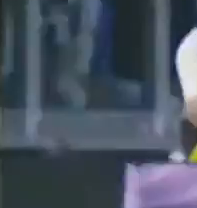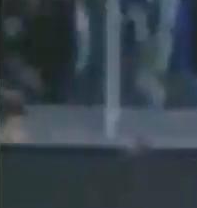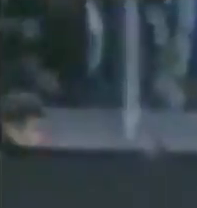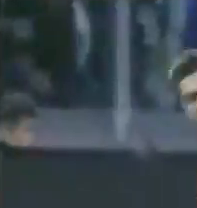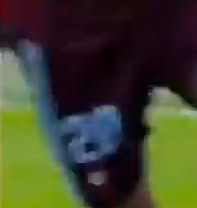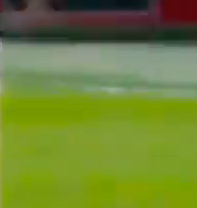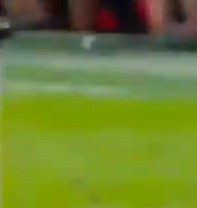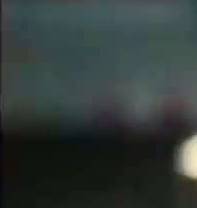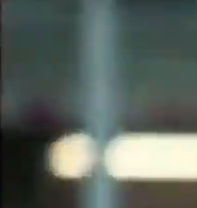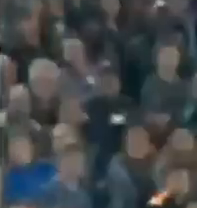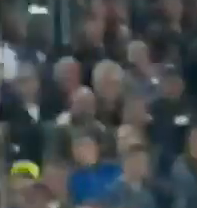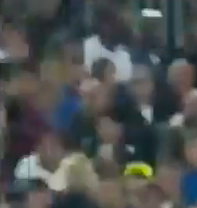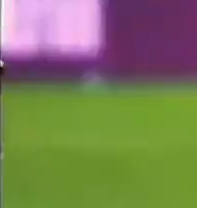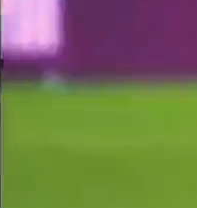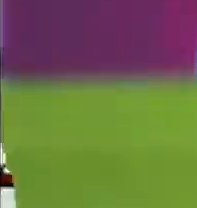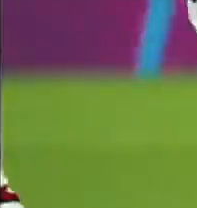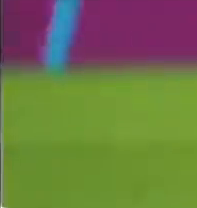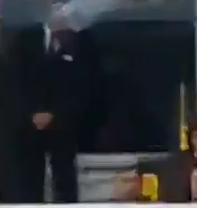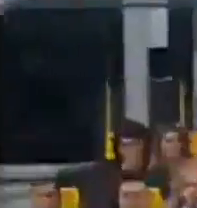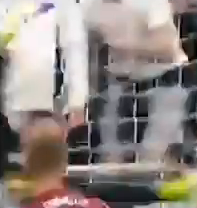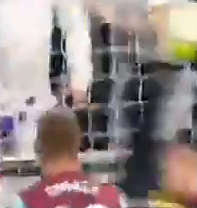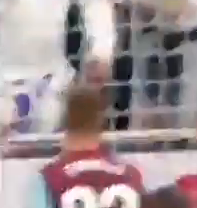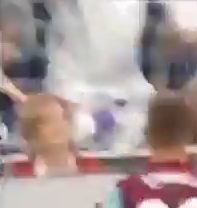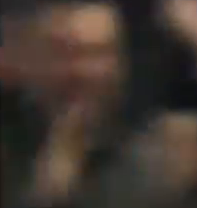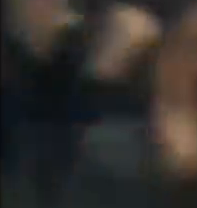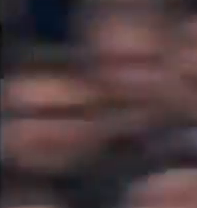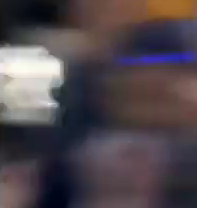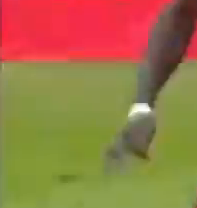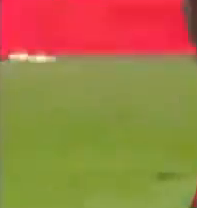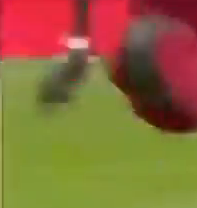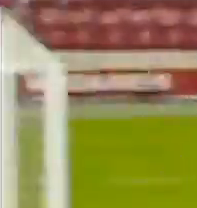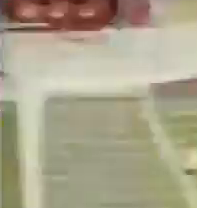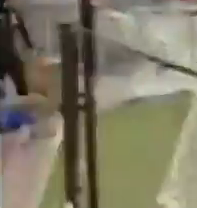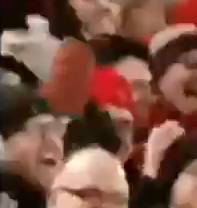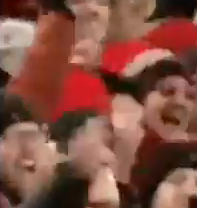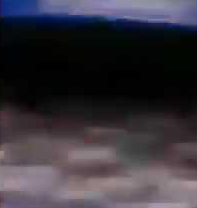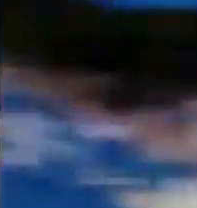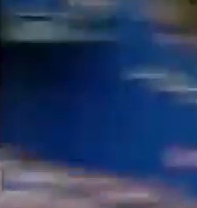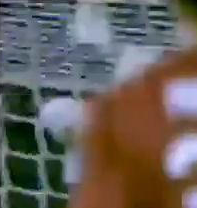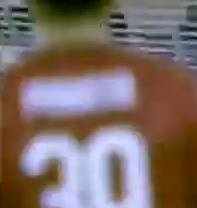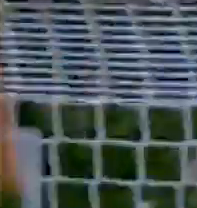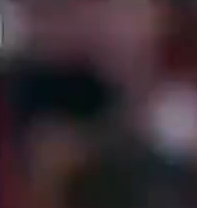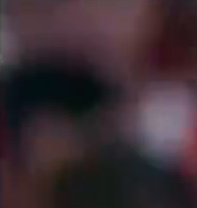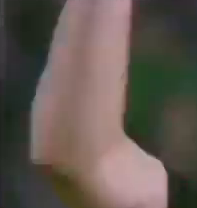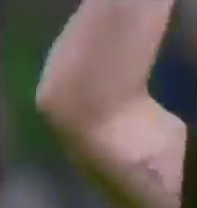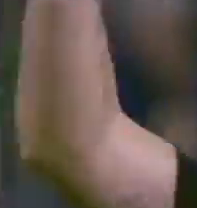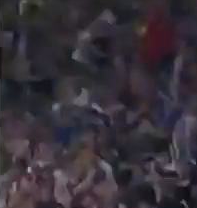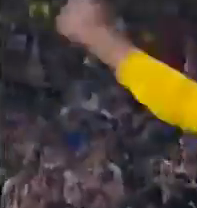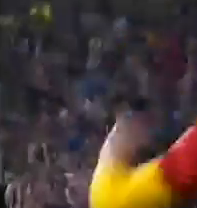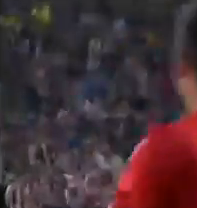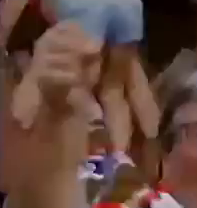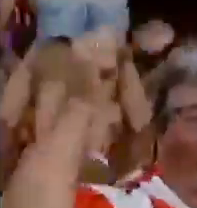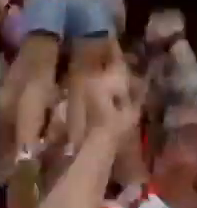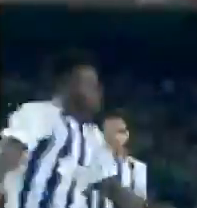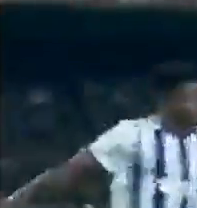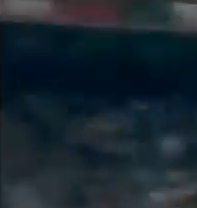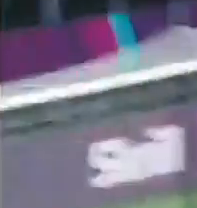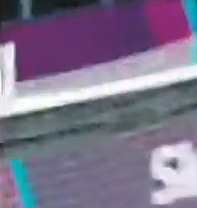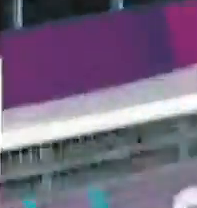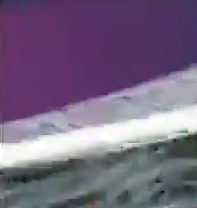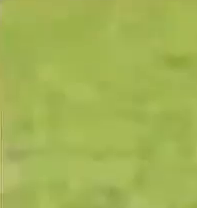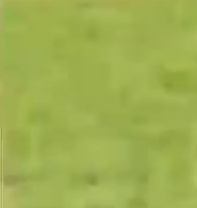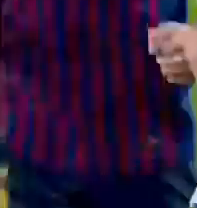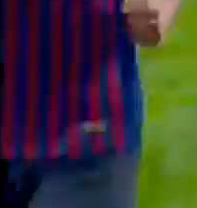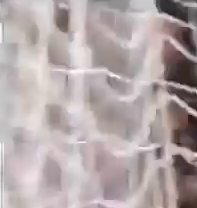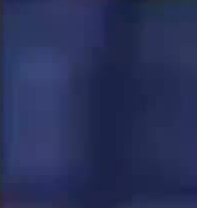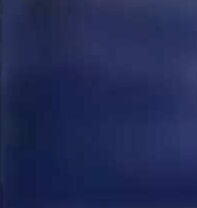game. And of course, the best leagues in the world. Yes, you want explosive football action. And this new football